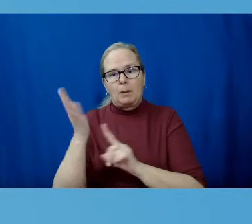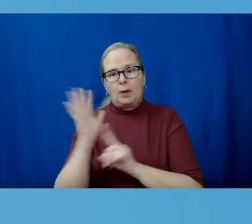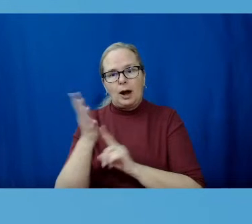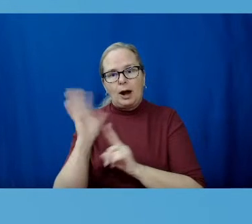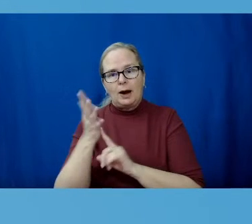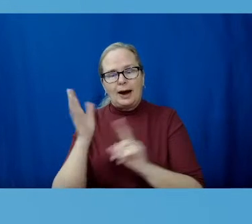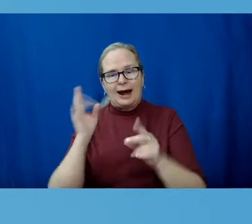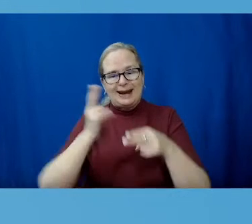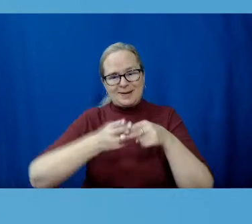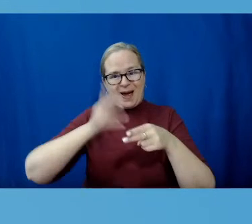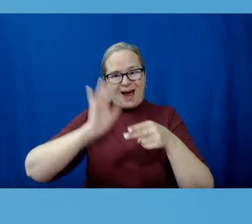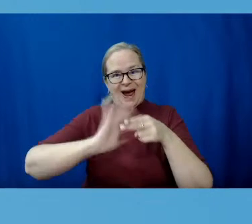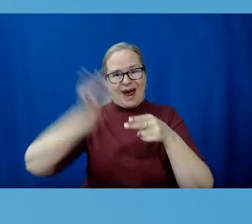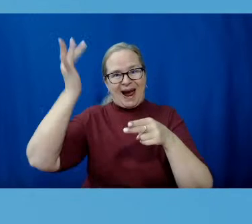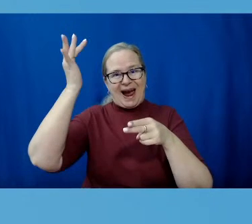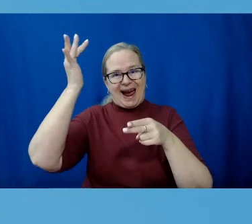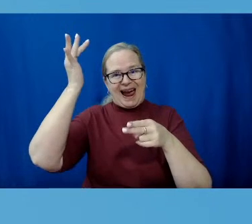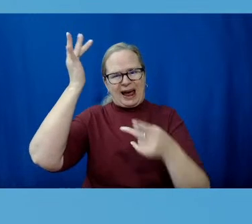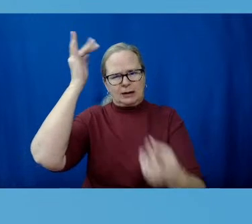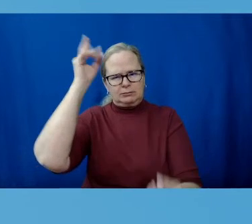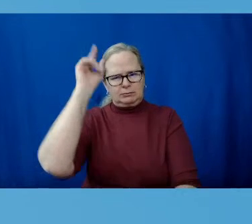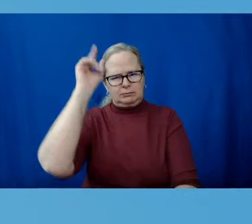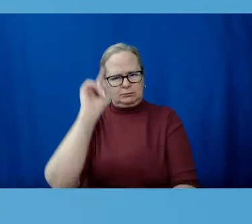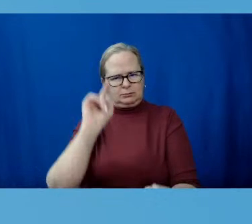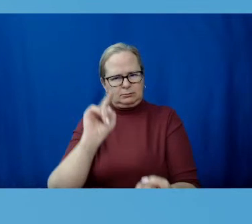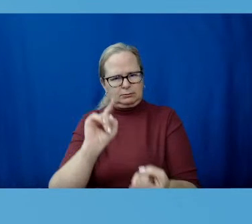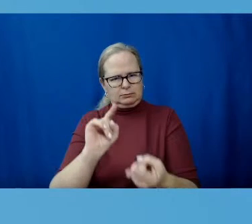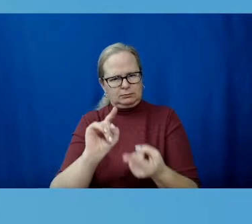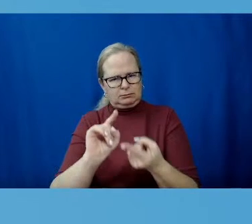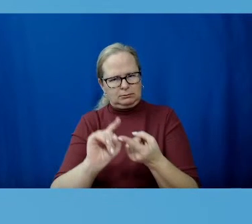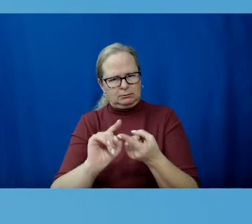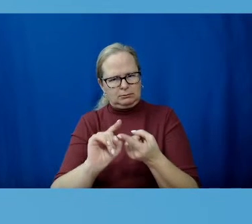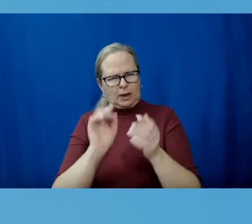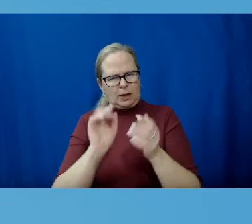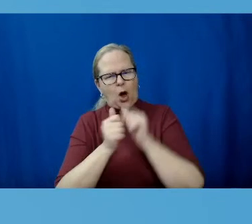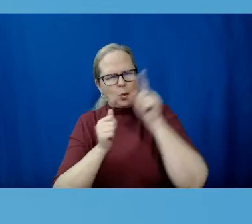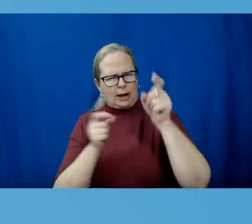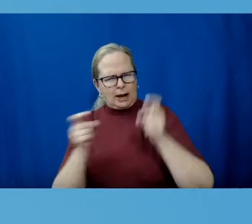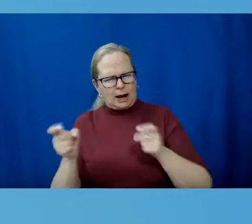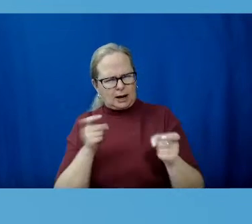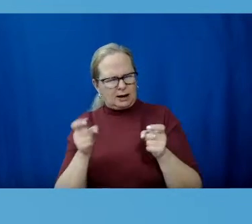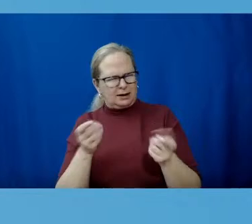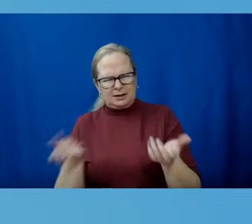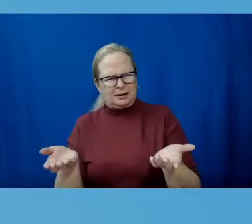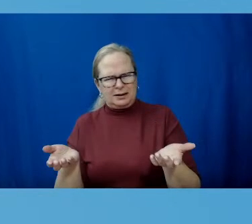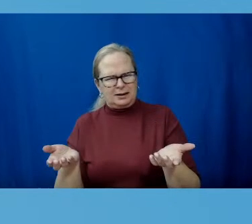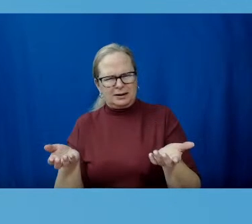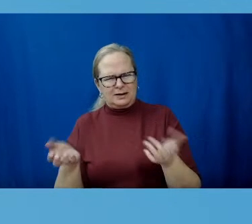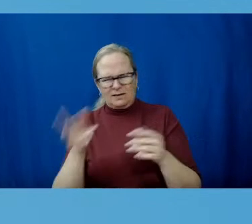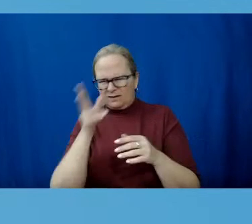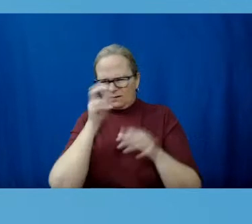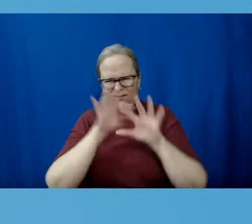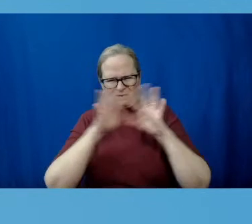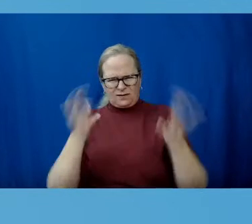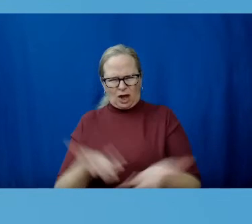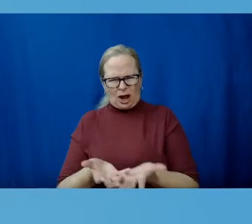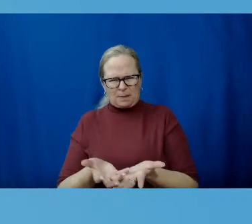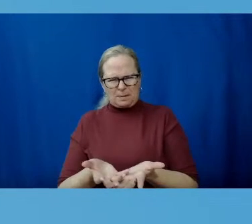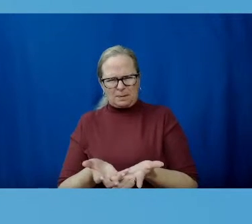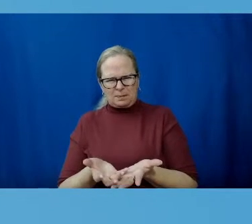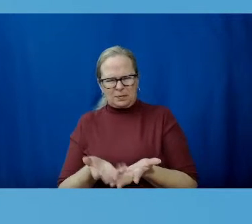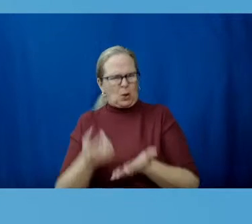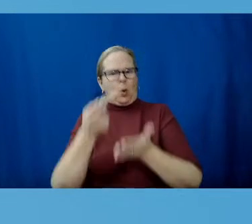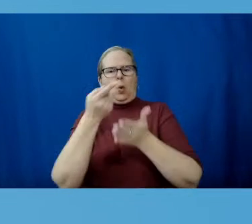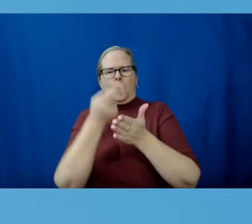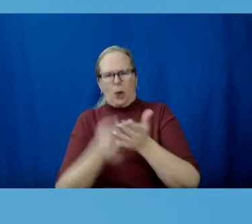it's speculative, but what is he thinking? I mean, is there any precedent in our province's history that leads the UCP to think that they can survive